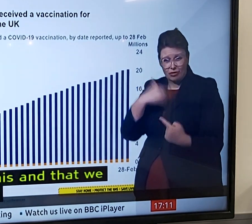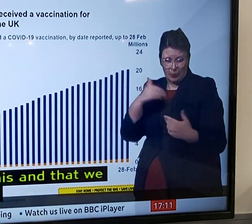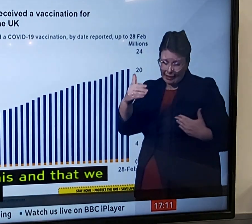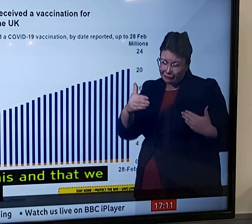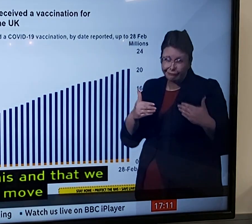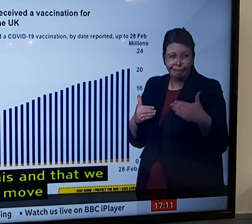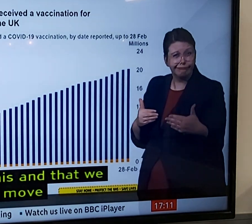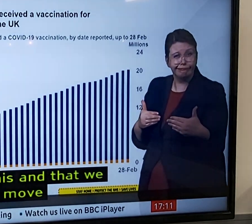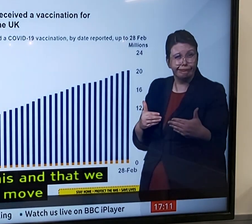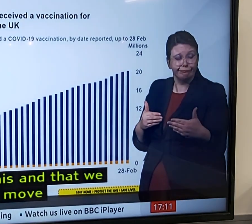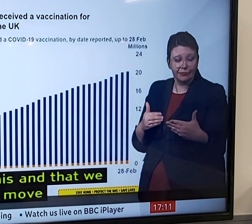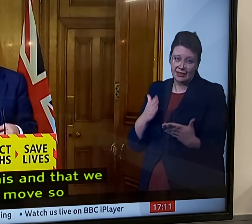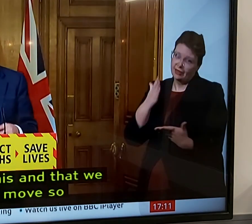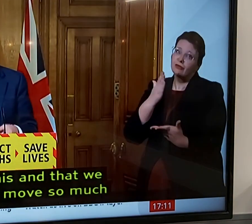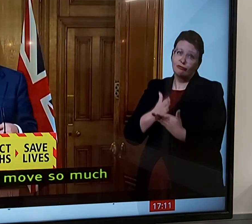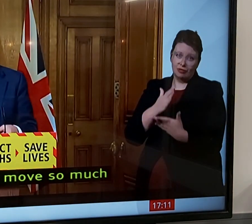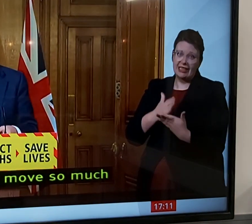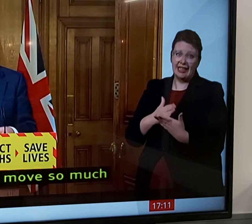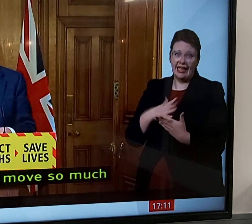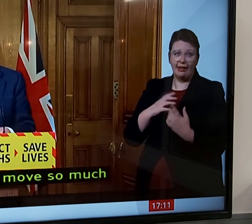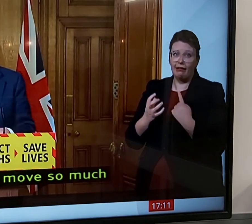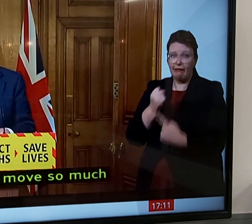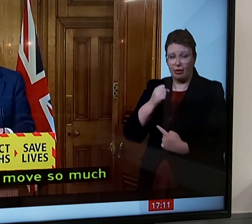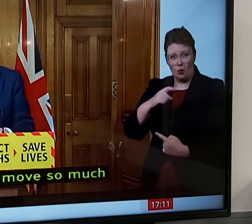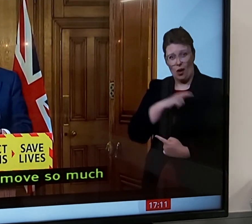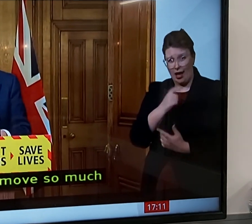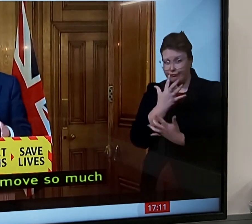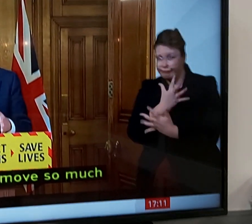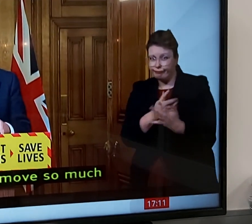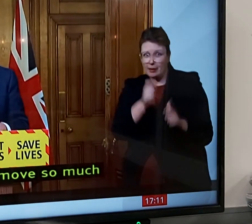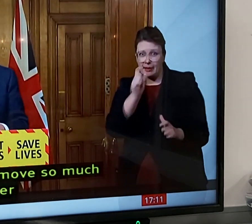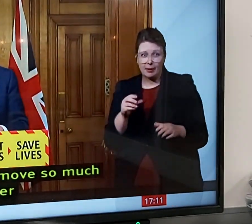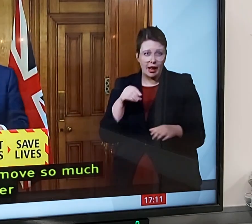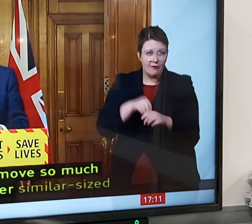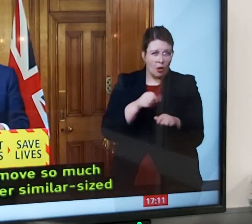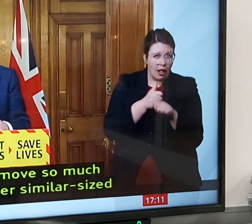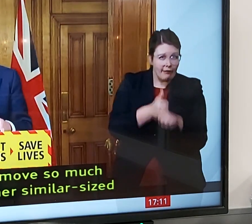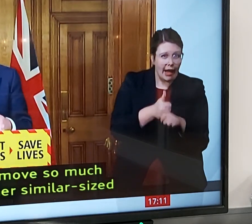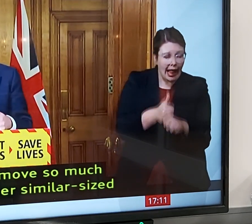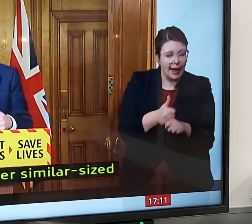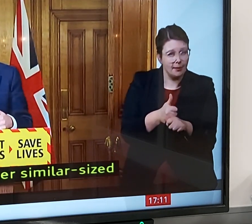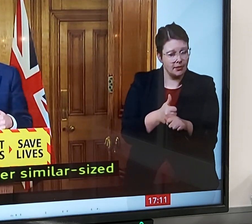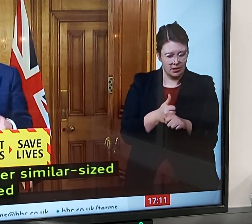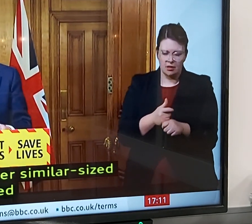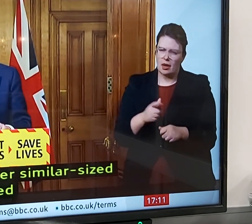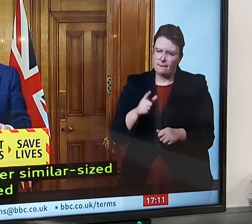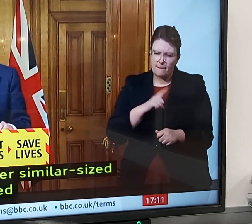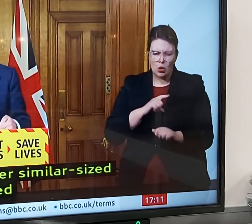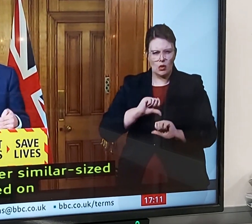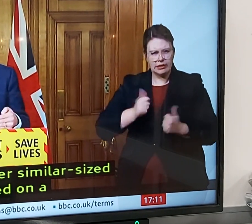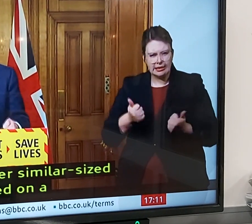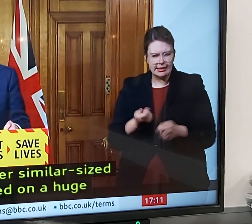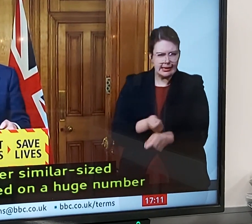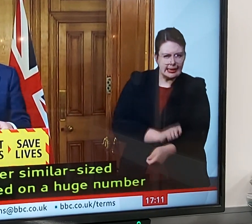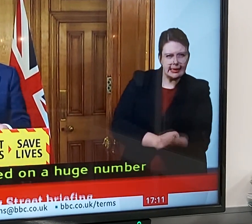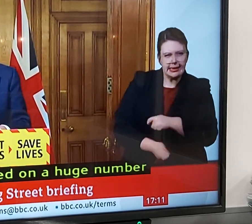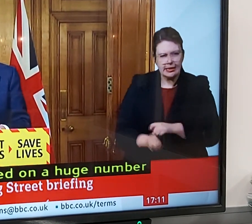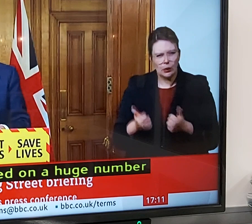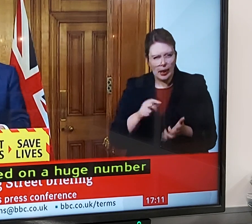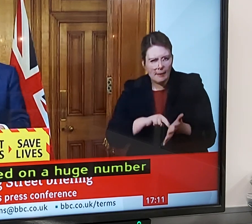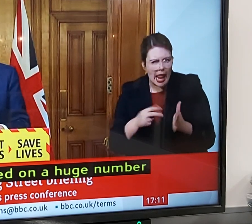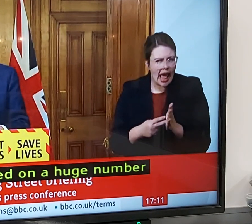has depended on a huge number of people. It is not an accident, it's down to insight and hard